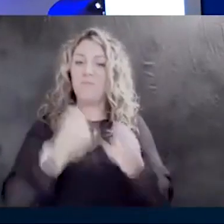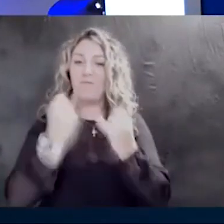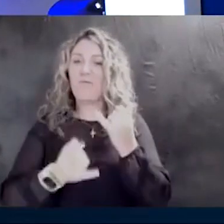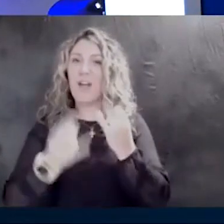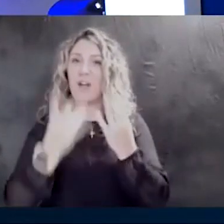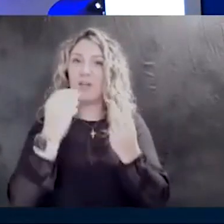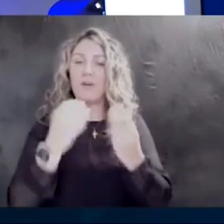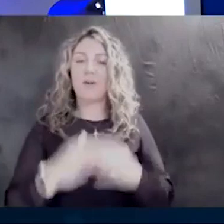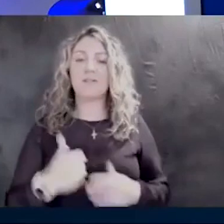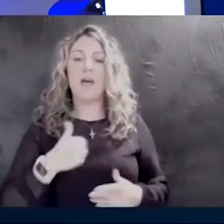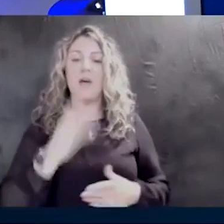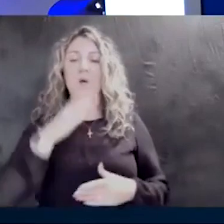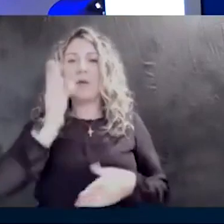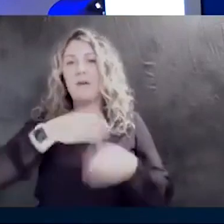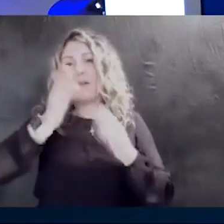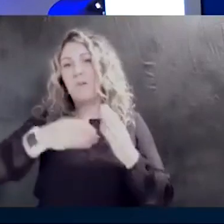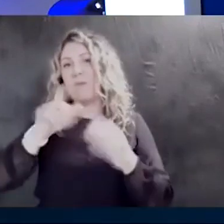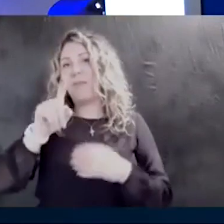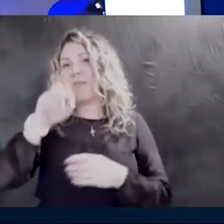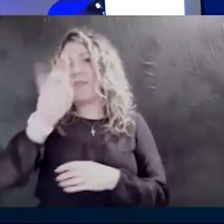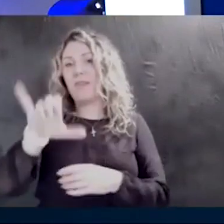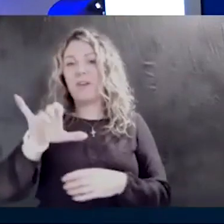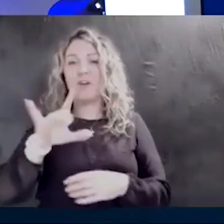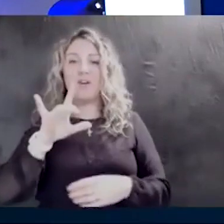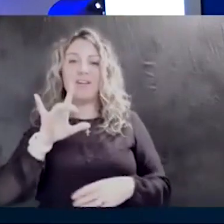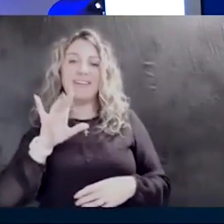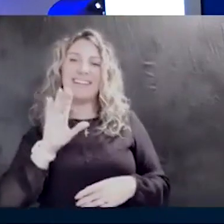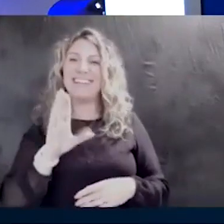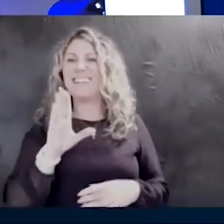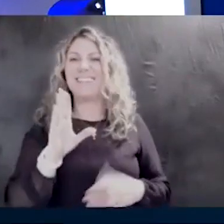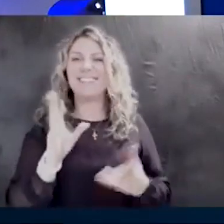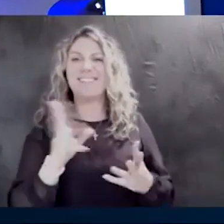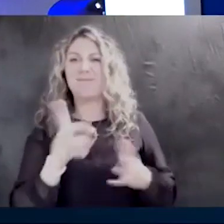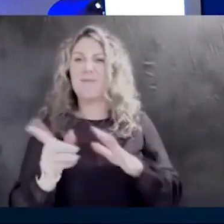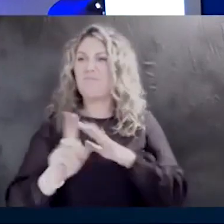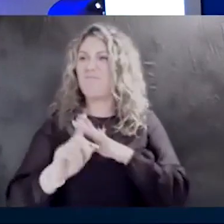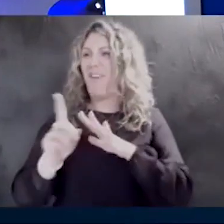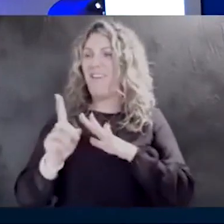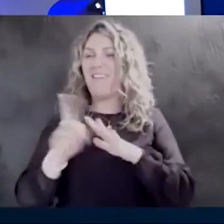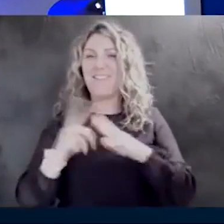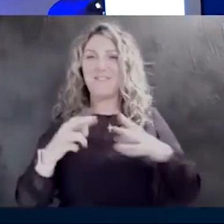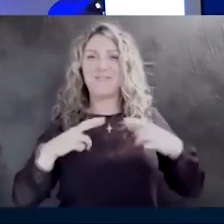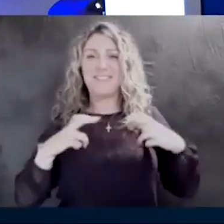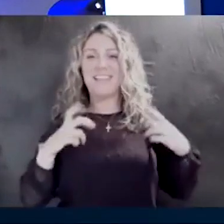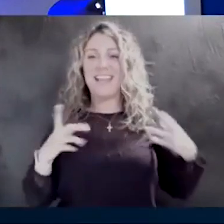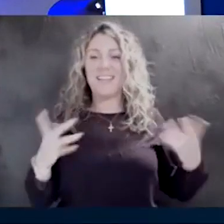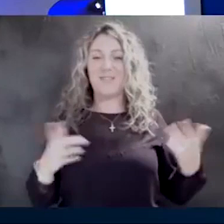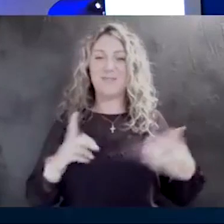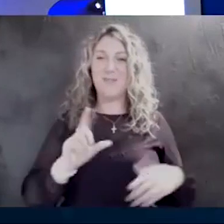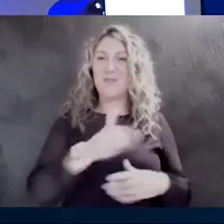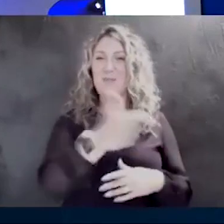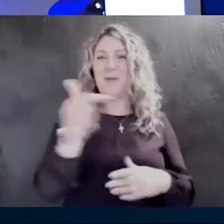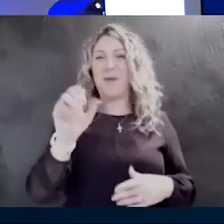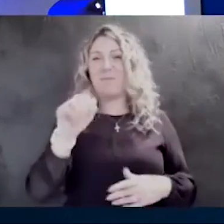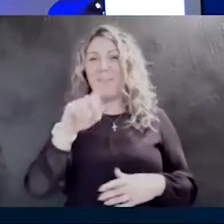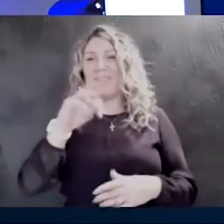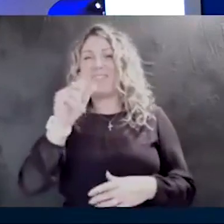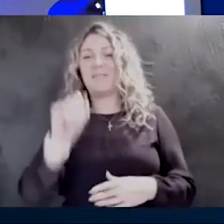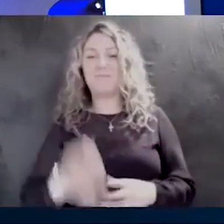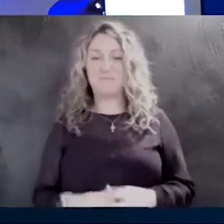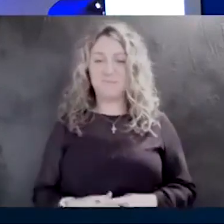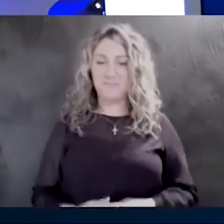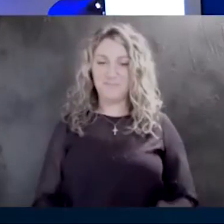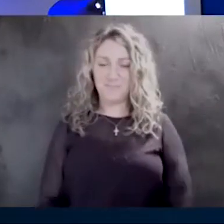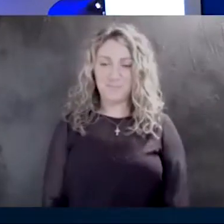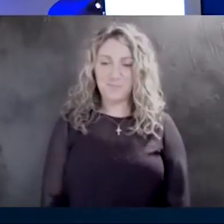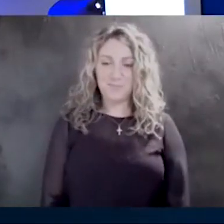to end with Larry, because Larry's going to be walking out the door pretty soon. So we're going to go in reverse order. Amanda, final thoughts. Yeah, I think we're seeing a